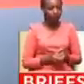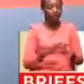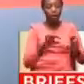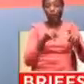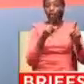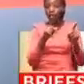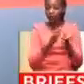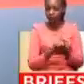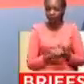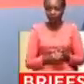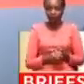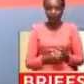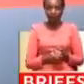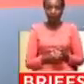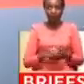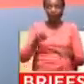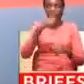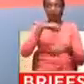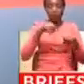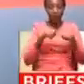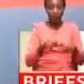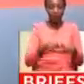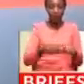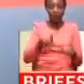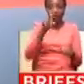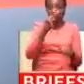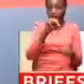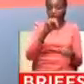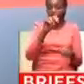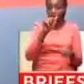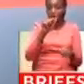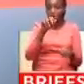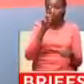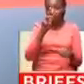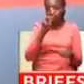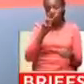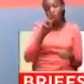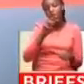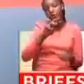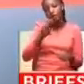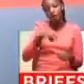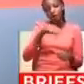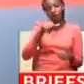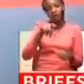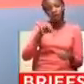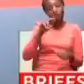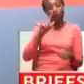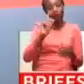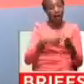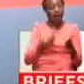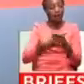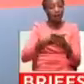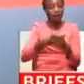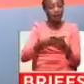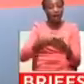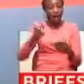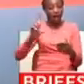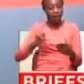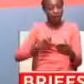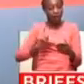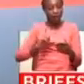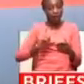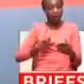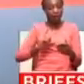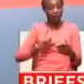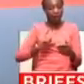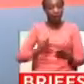So we were living in Brooklyn, New York at the time. And we go to, she takes me to his shop.